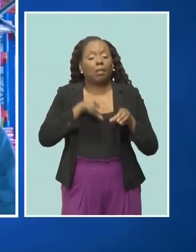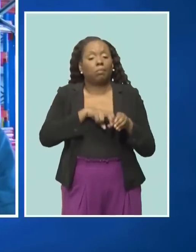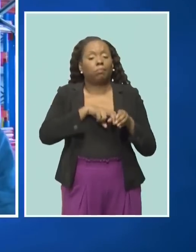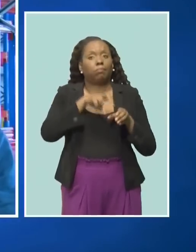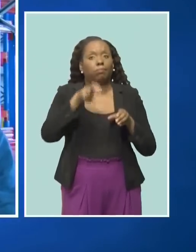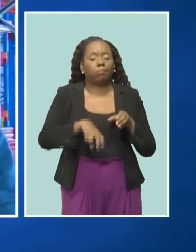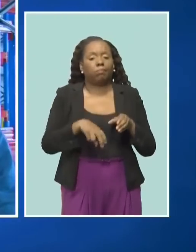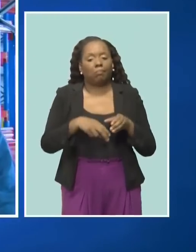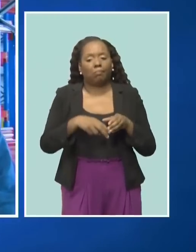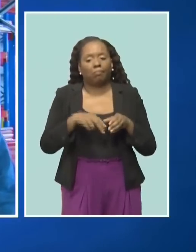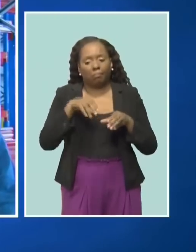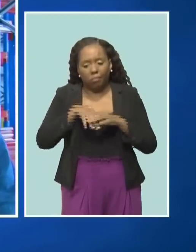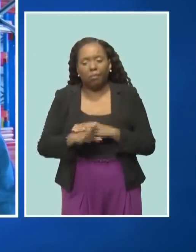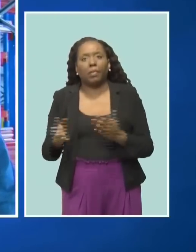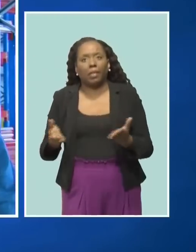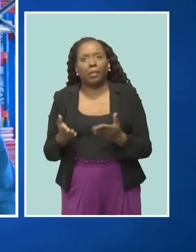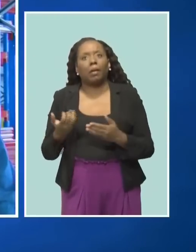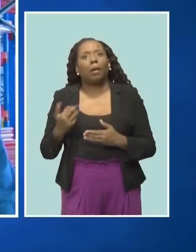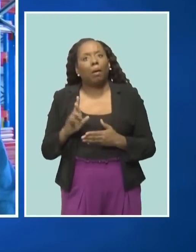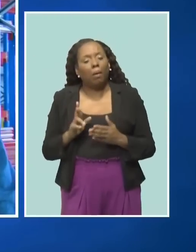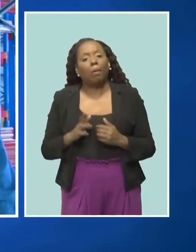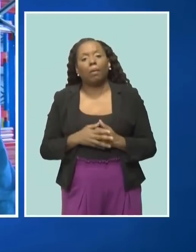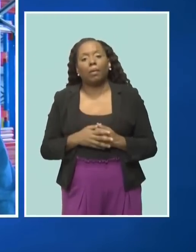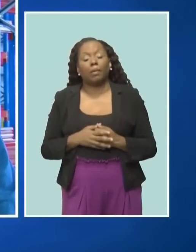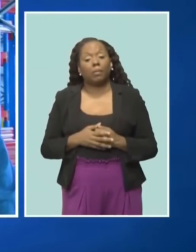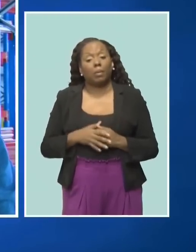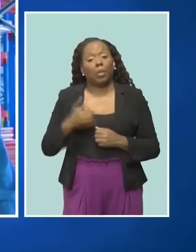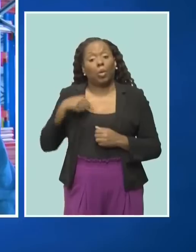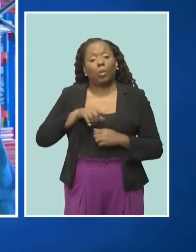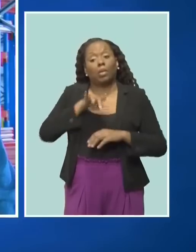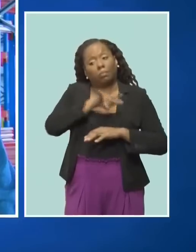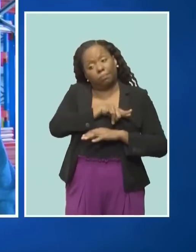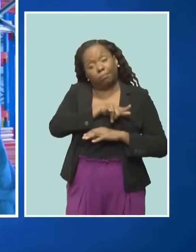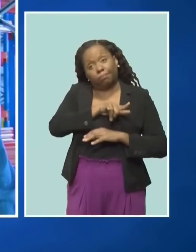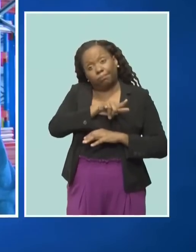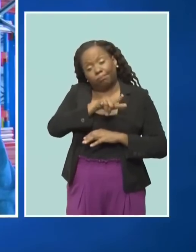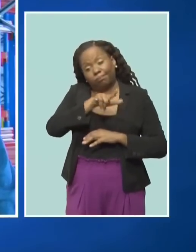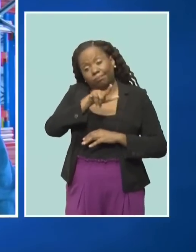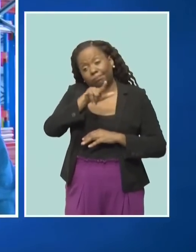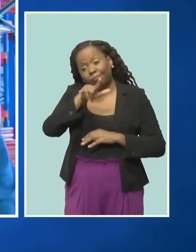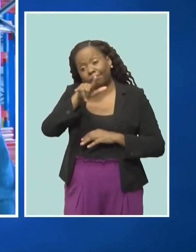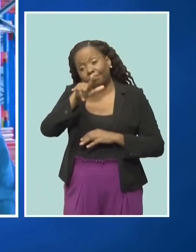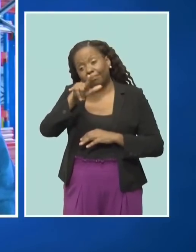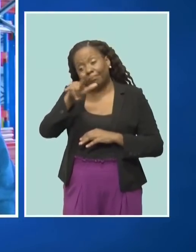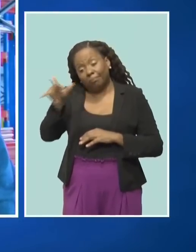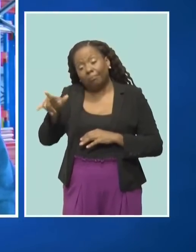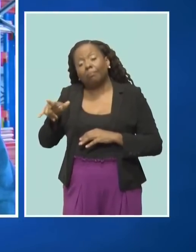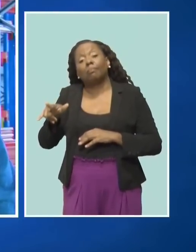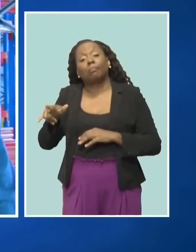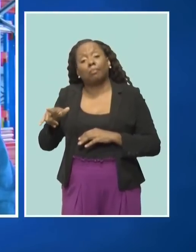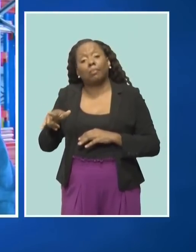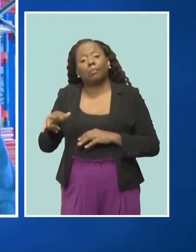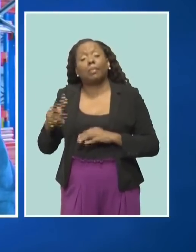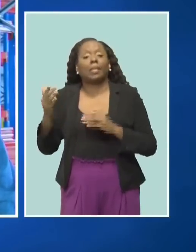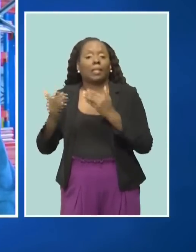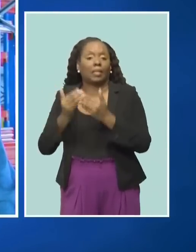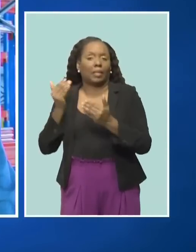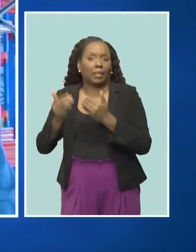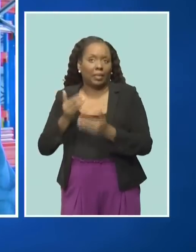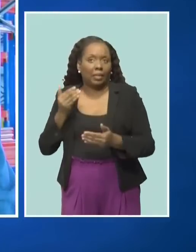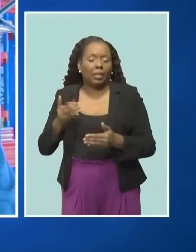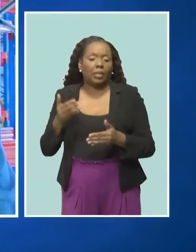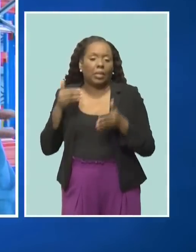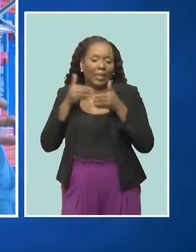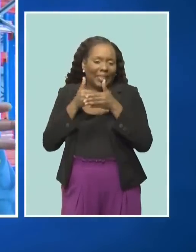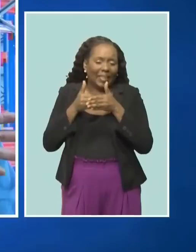into here, or flip it the other way. If we need to get stuff from here onto a transport plane out, it's easily done. We're